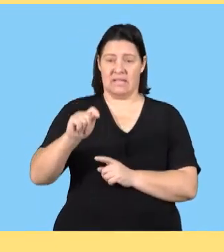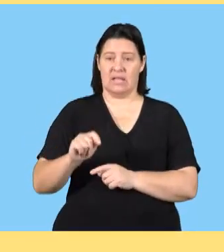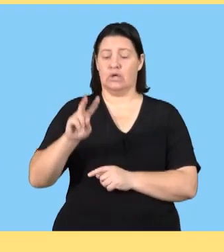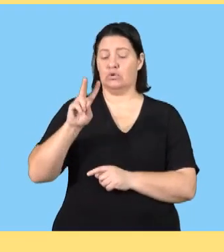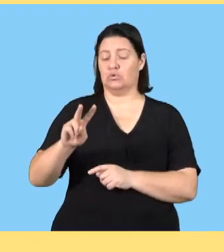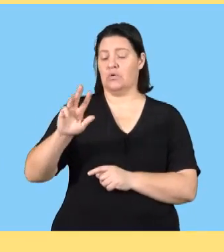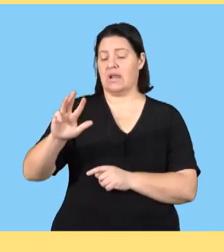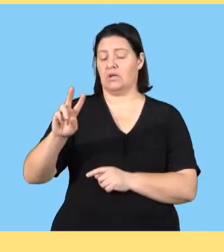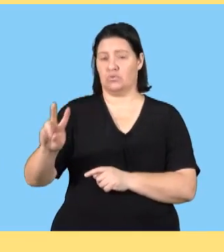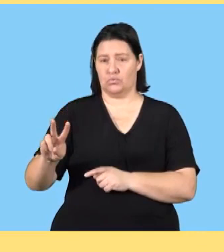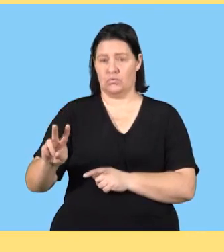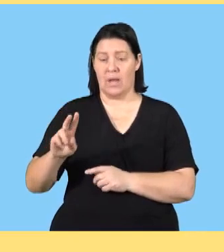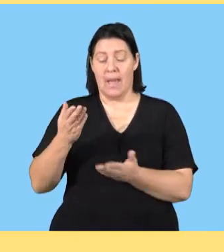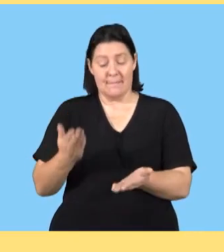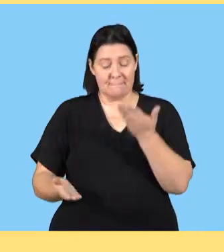as irrecoverable.